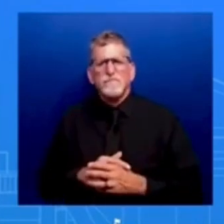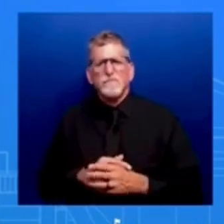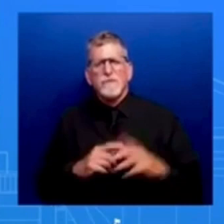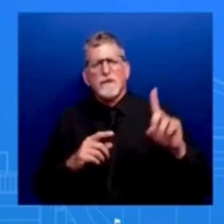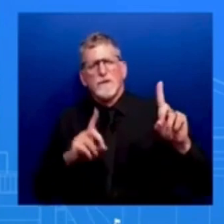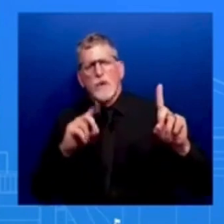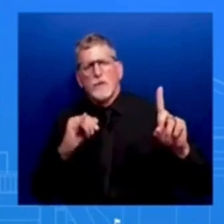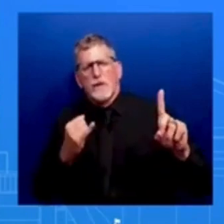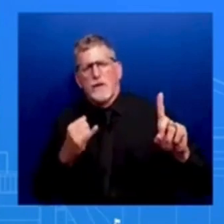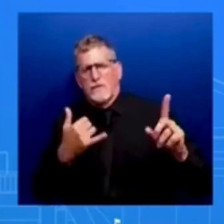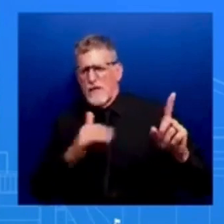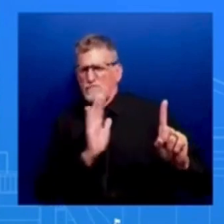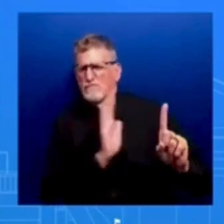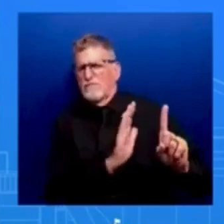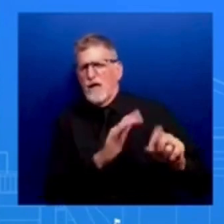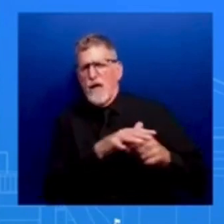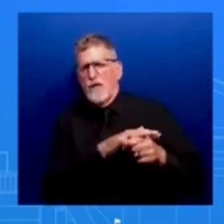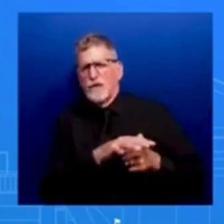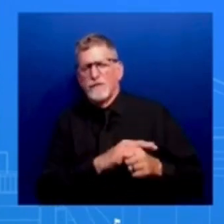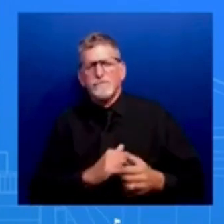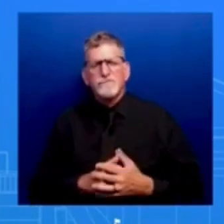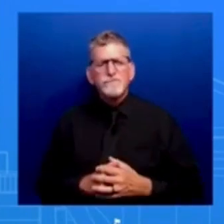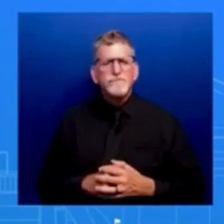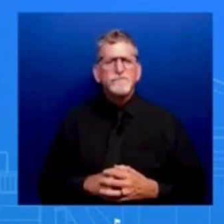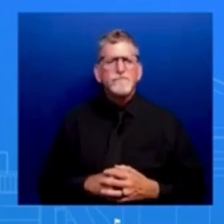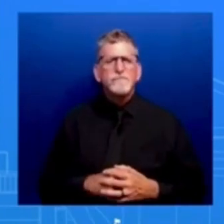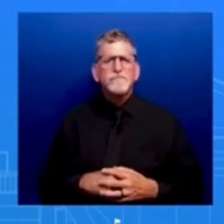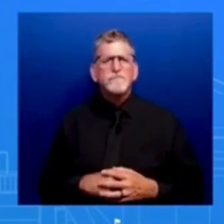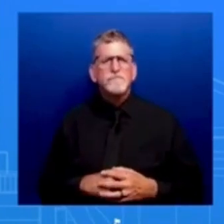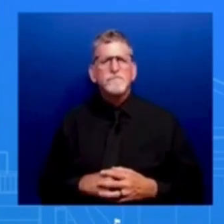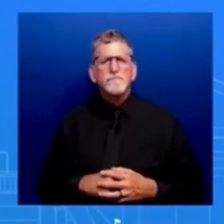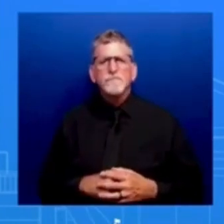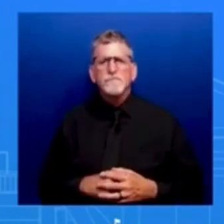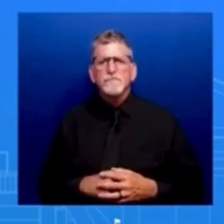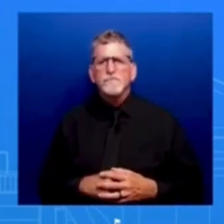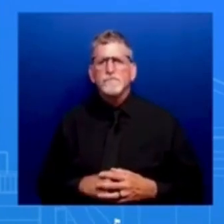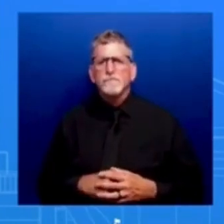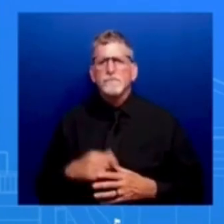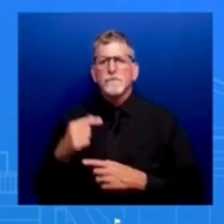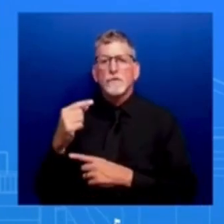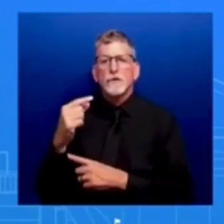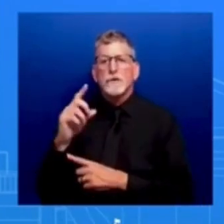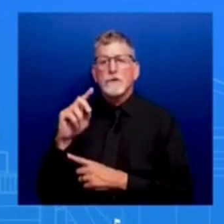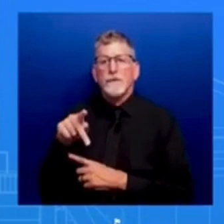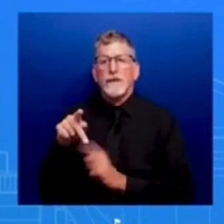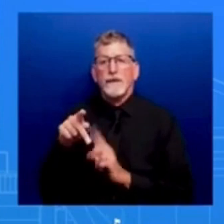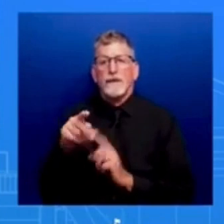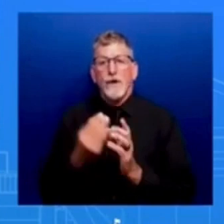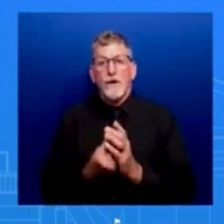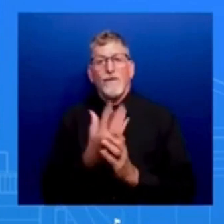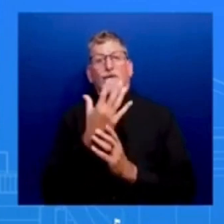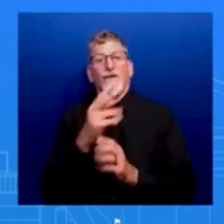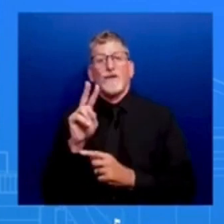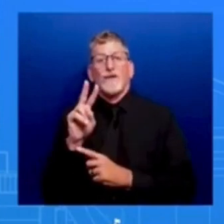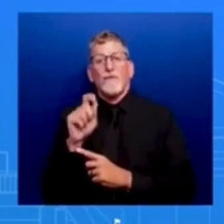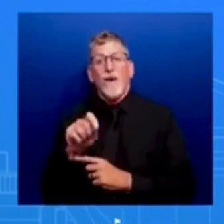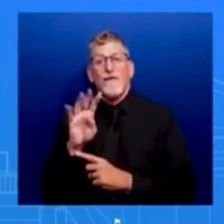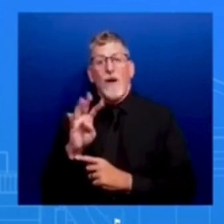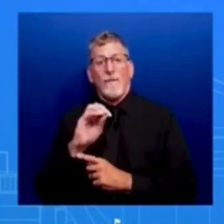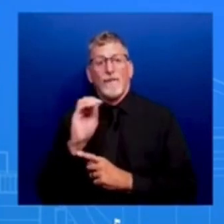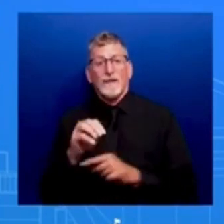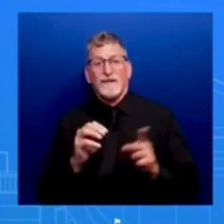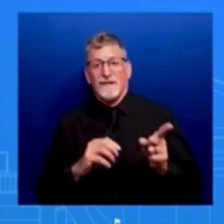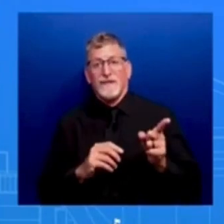the 2.4% growth of the GDP, the president said that he's touting real wages are higher than pre-pandemic. Real wages